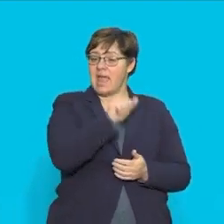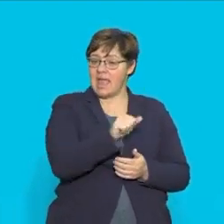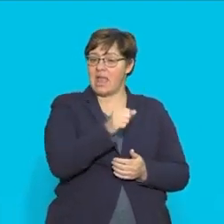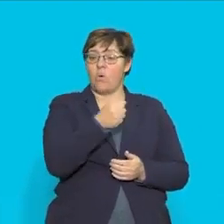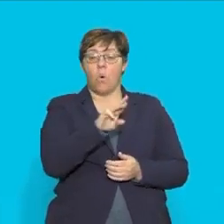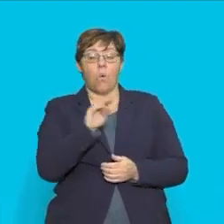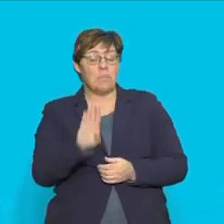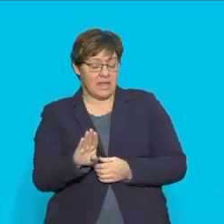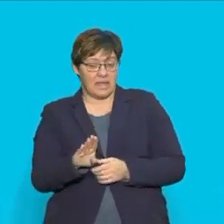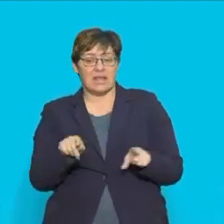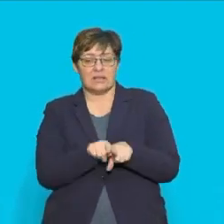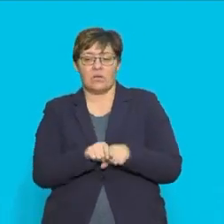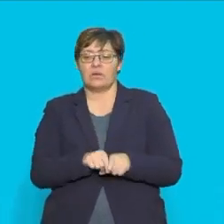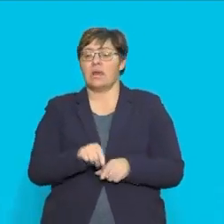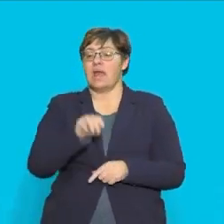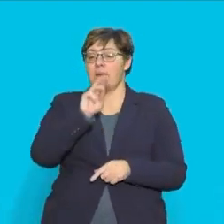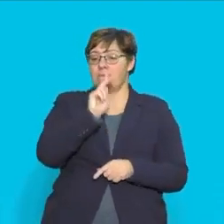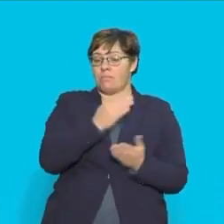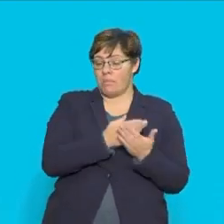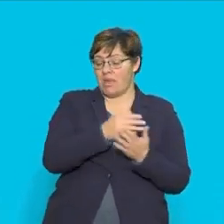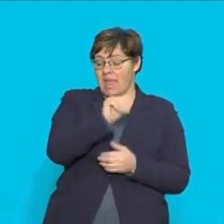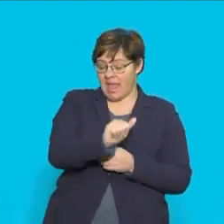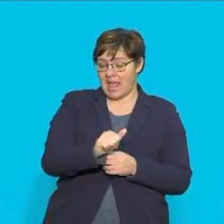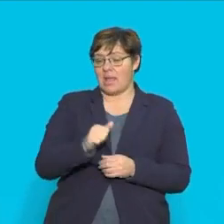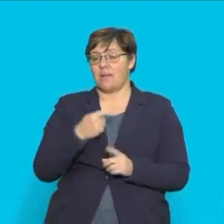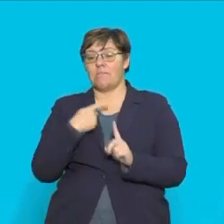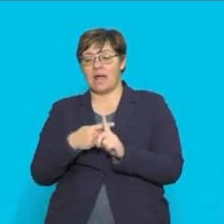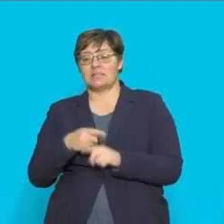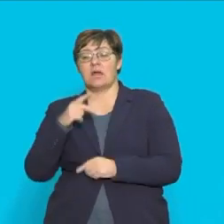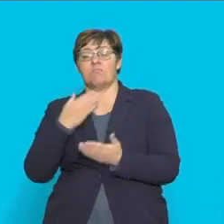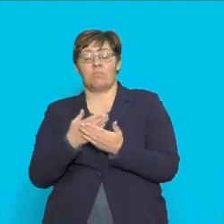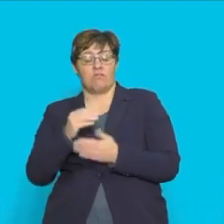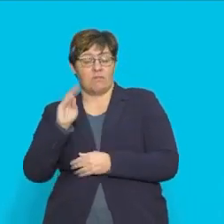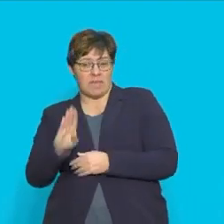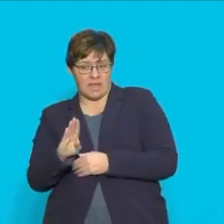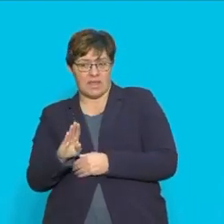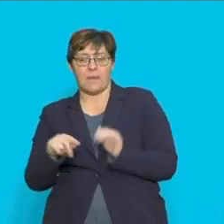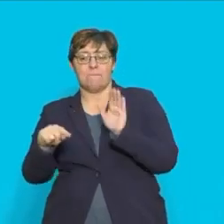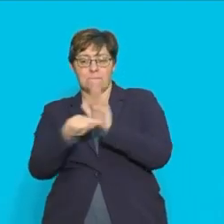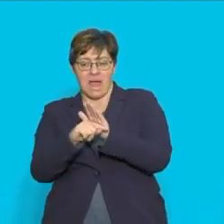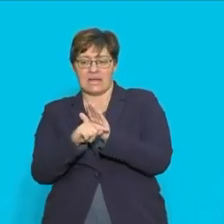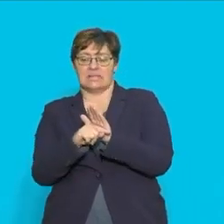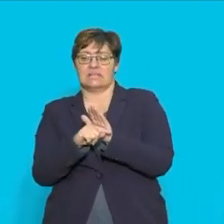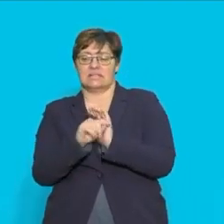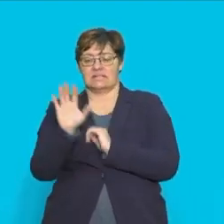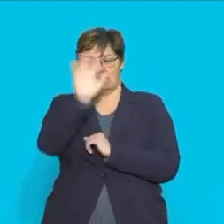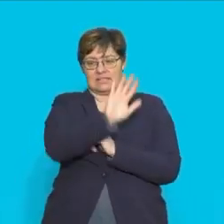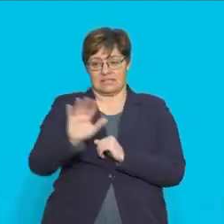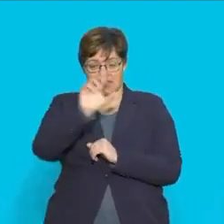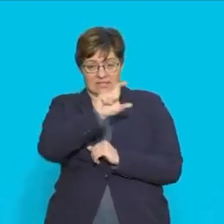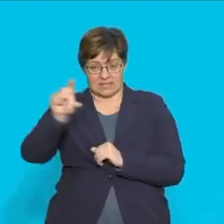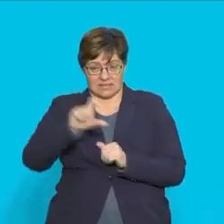A or B is the same as probability of A, probability of B, minus the intersection. Are we all